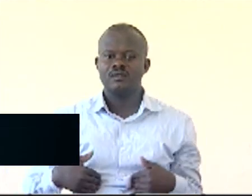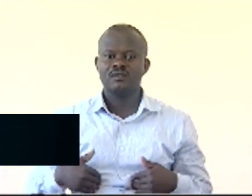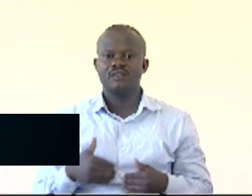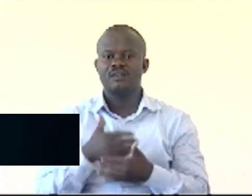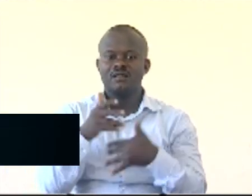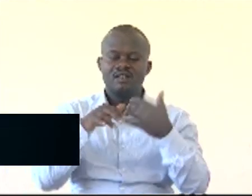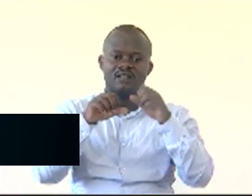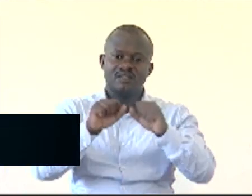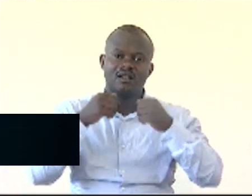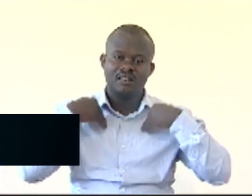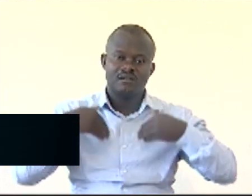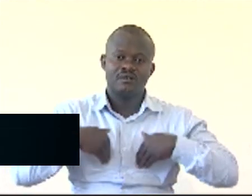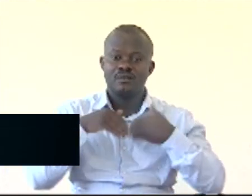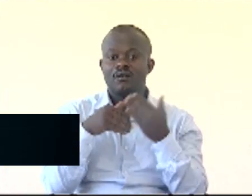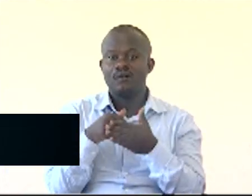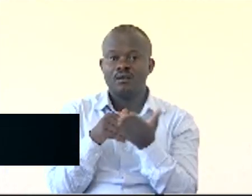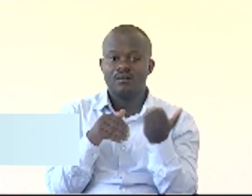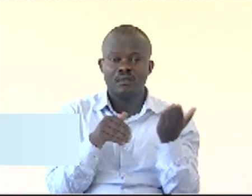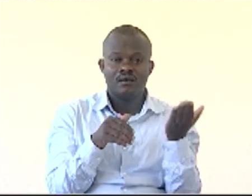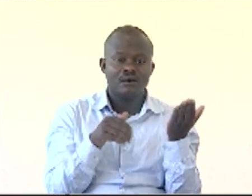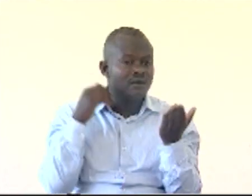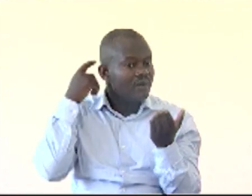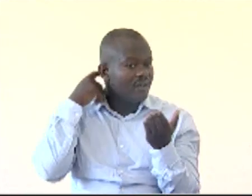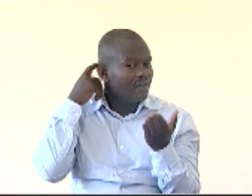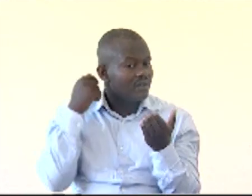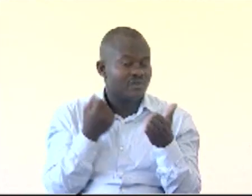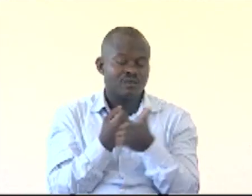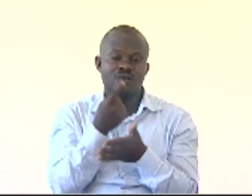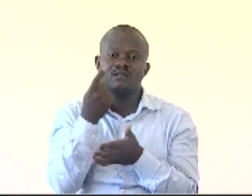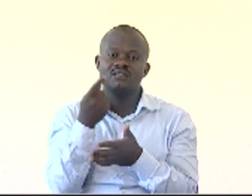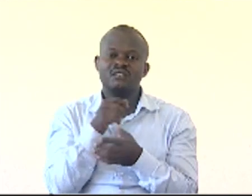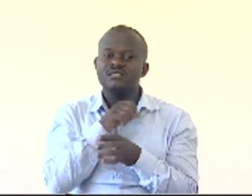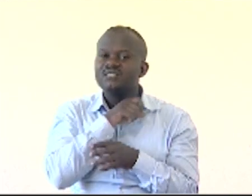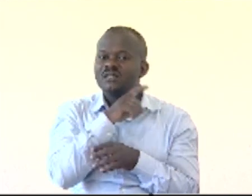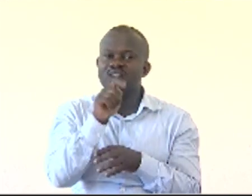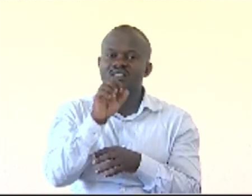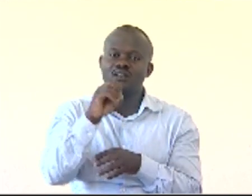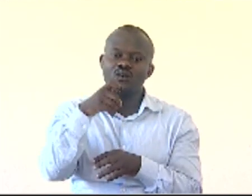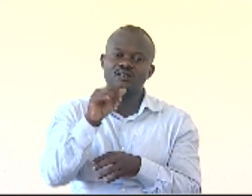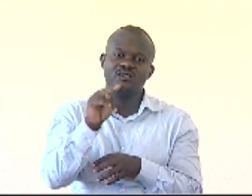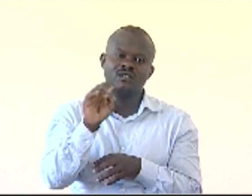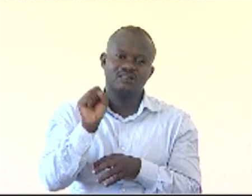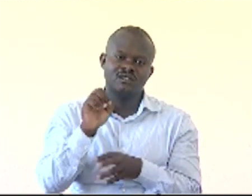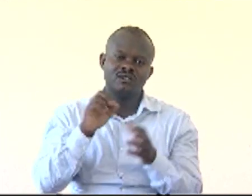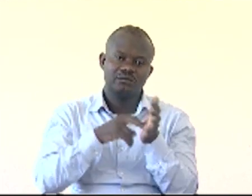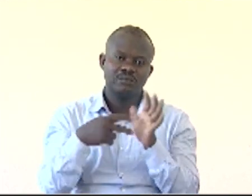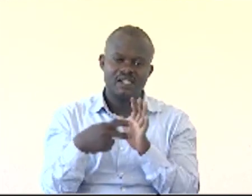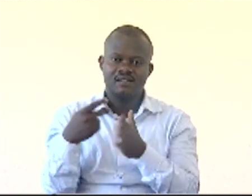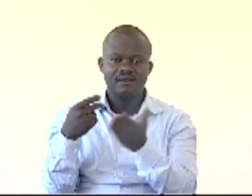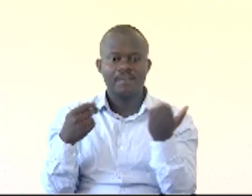attack the body's cells or release poisons called toxins. That means